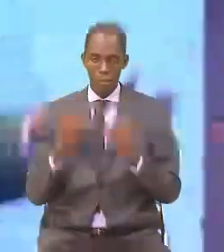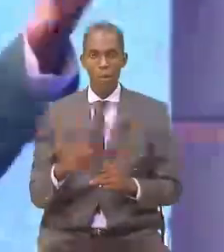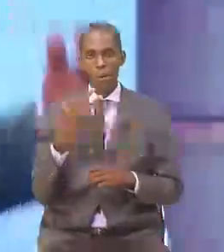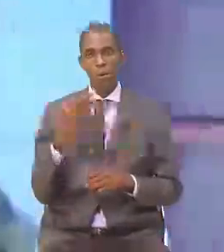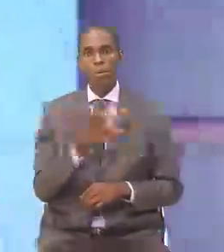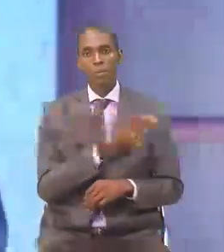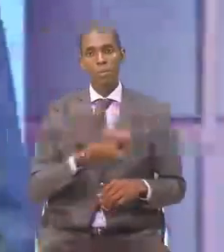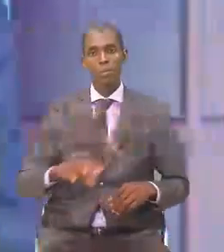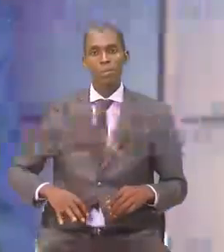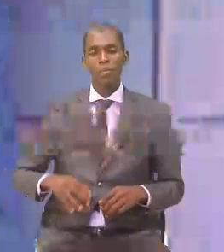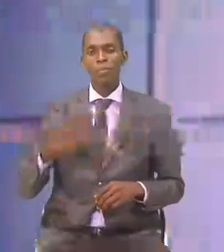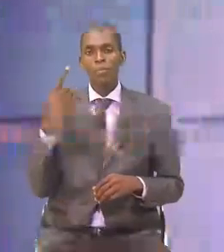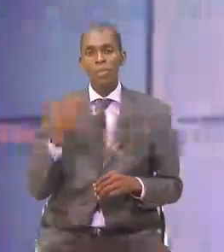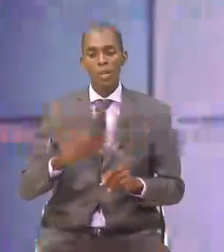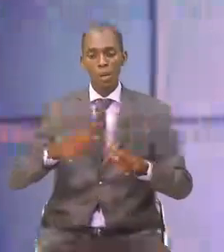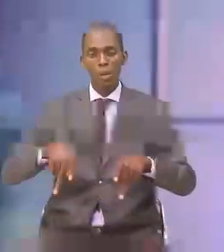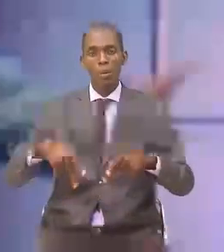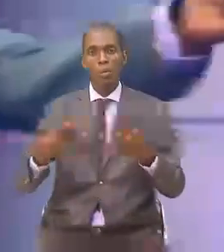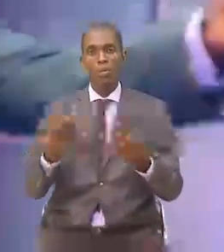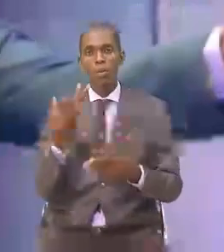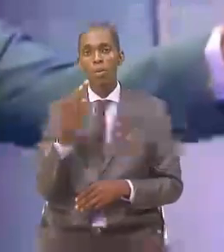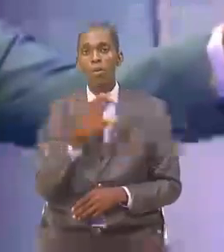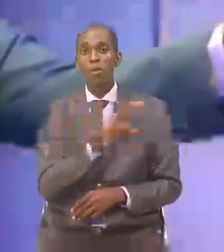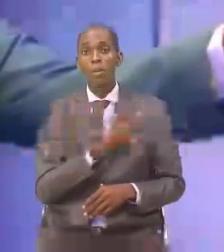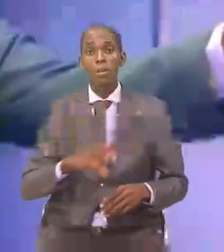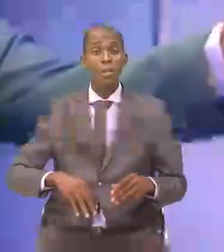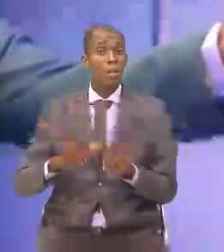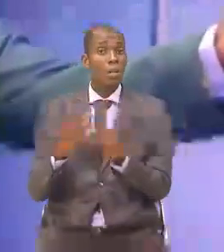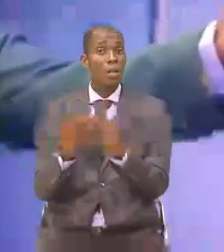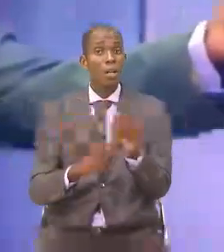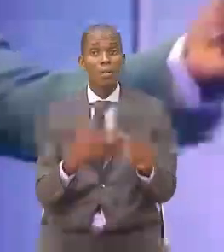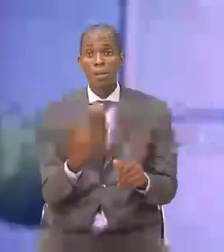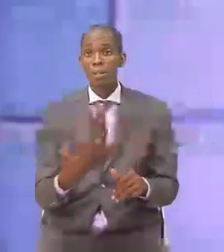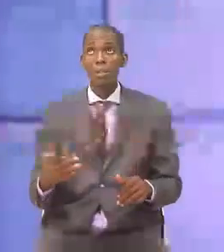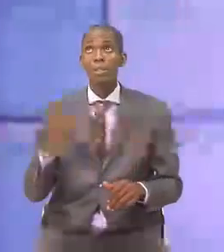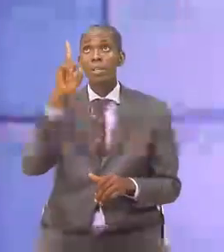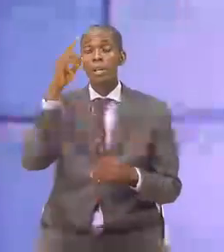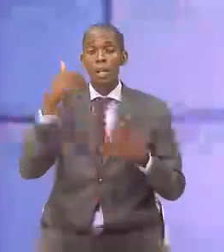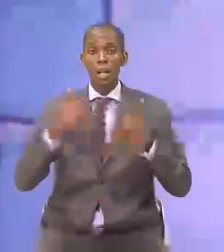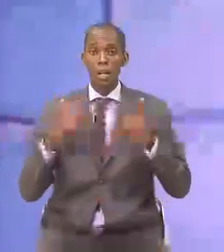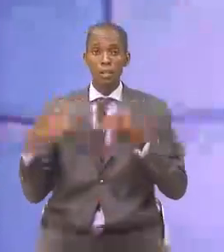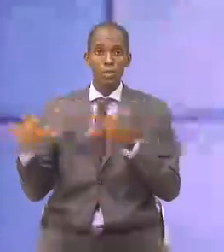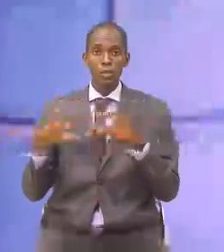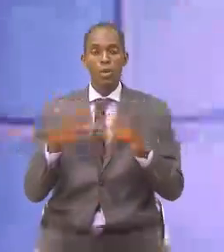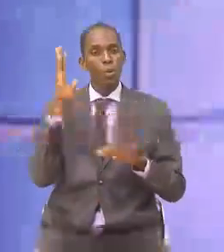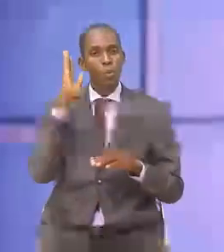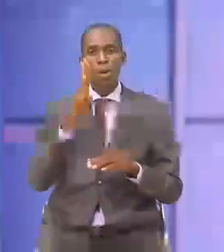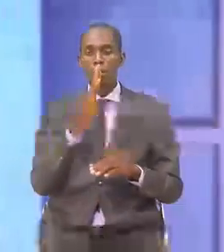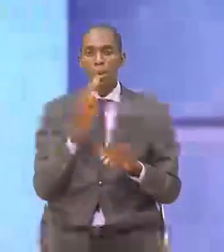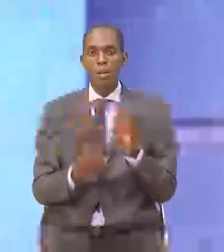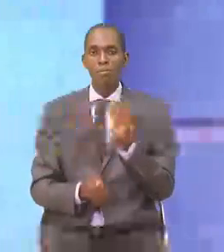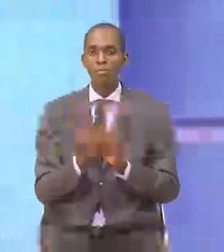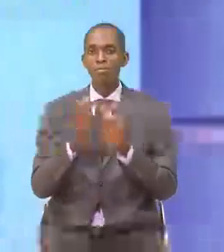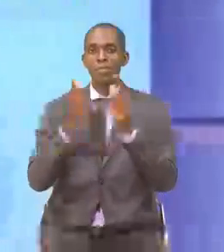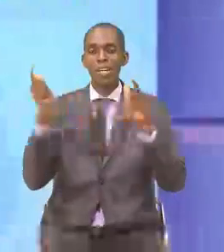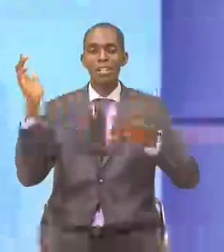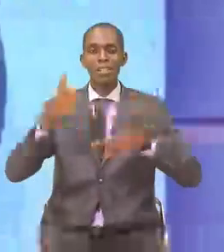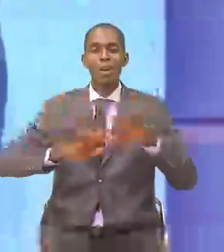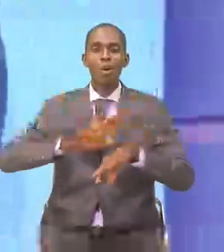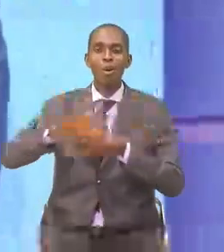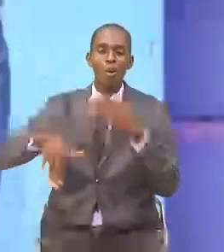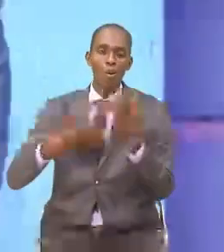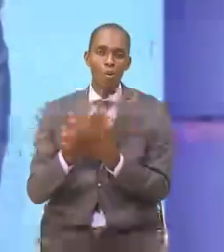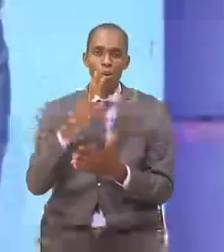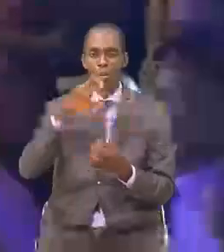Christ, the power of Christ, the provision of Christ, everything he has